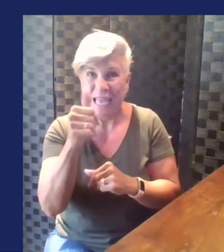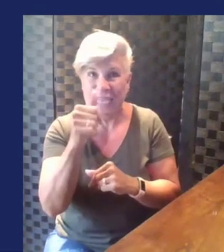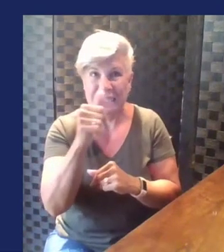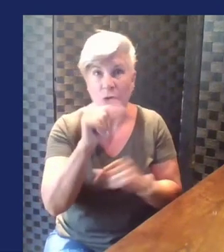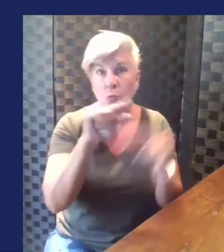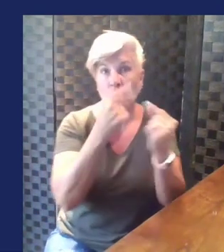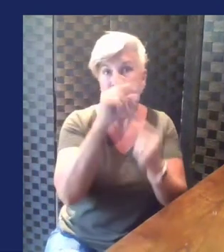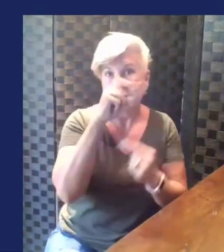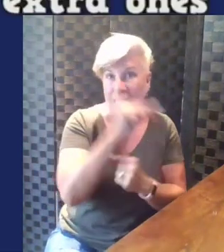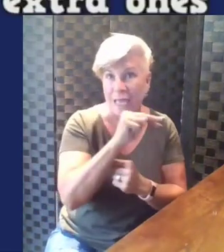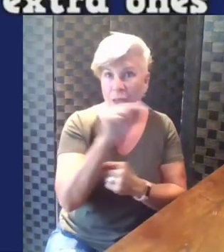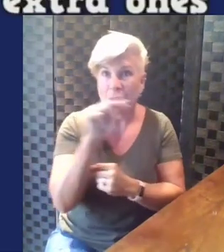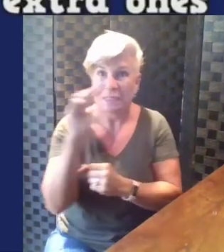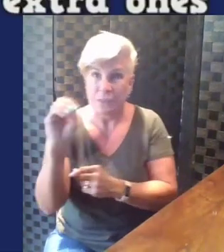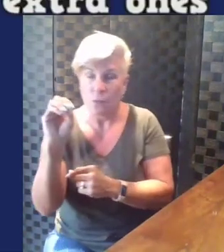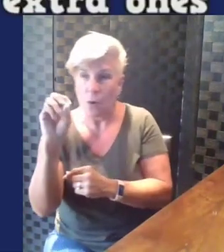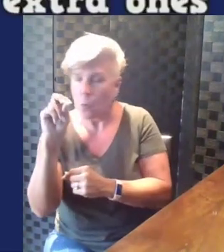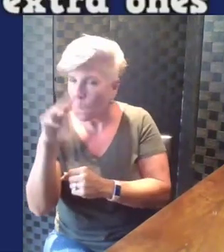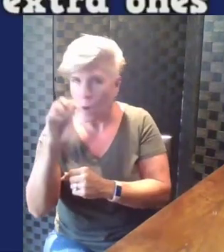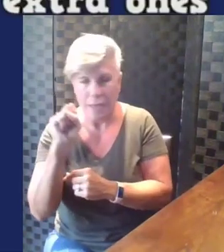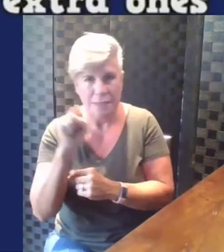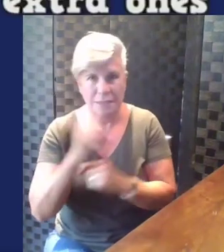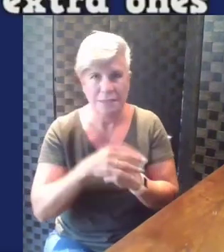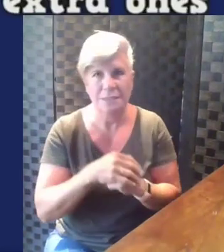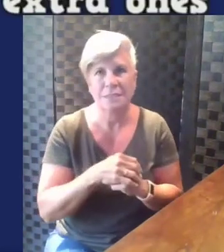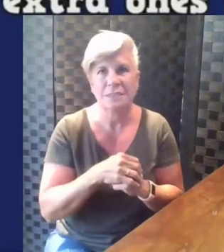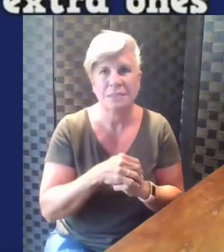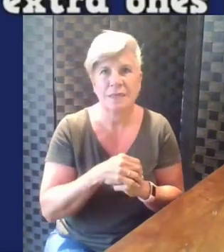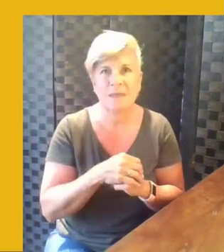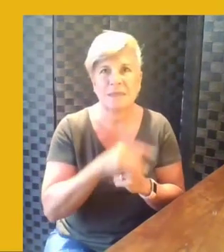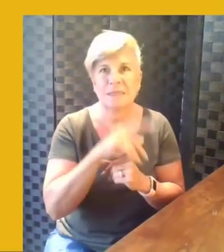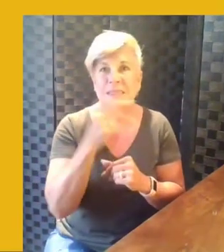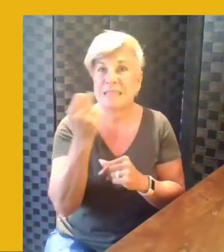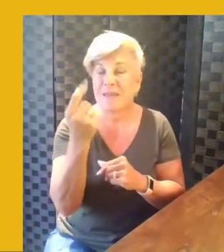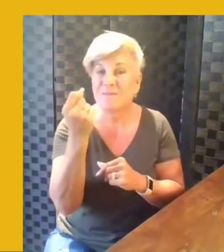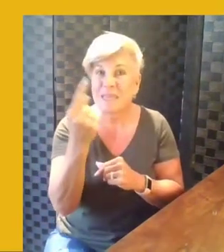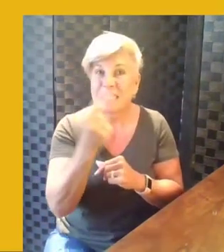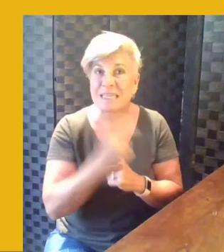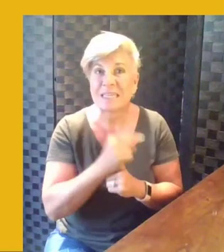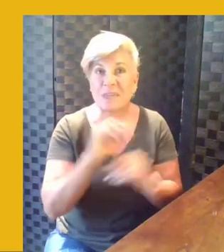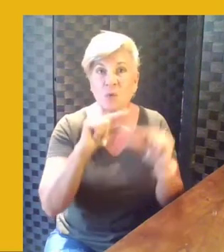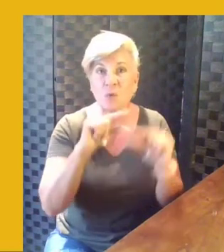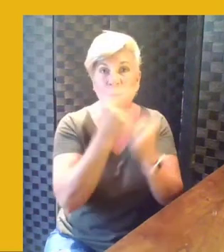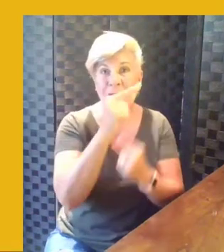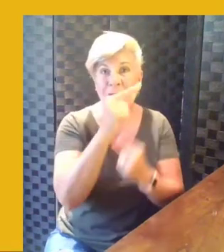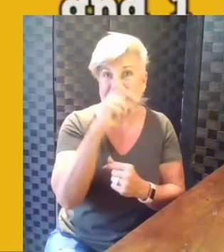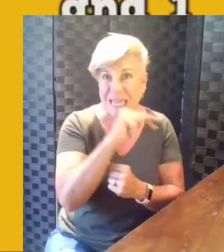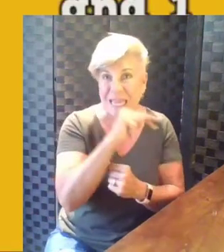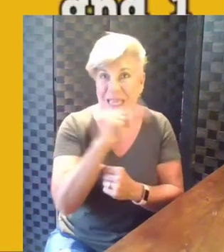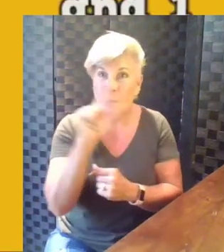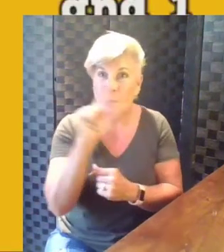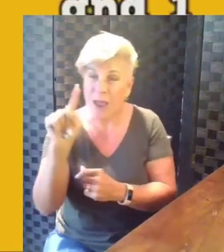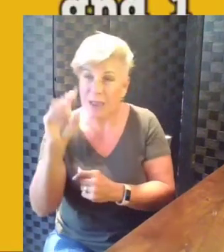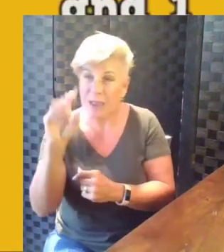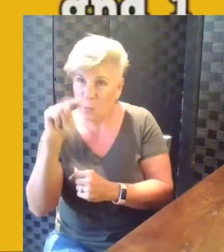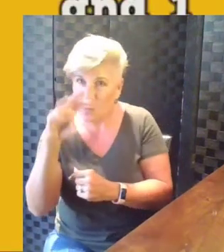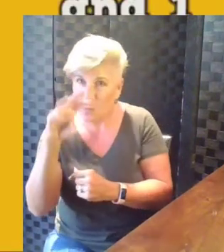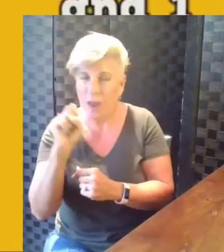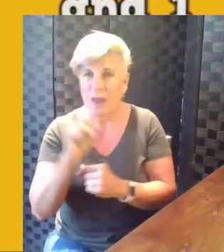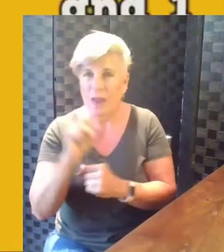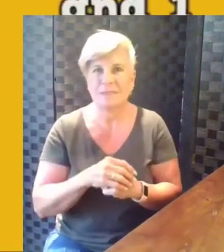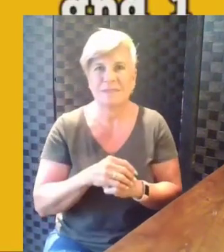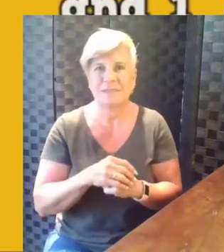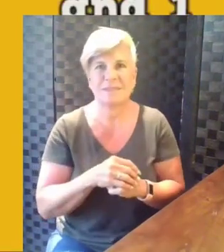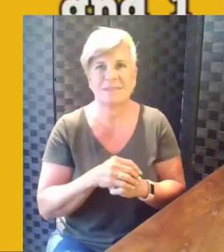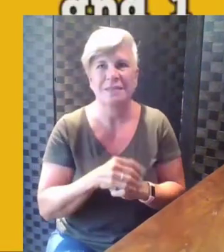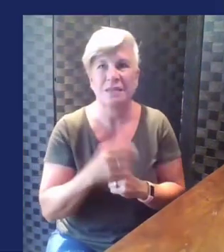10 is a group of 10 and 0 extra ones. 11 is a group of 10 and 1